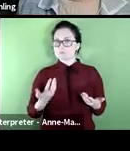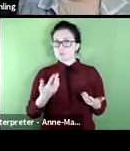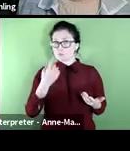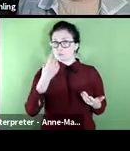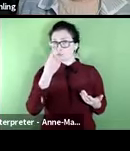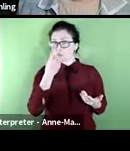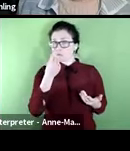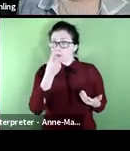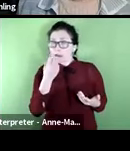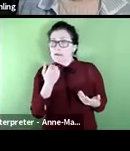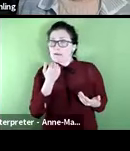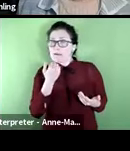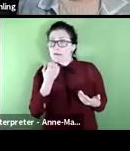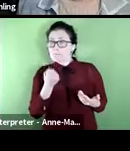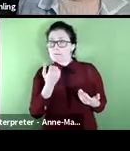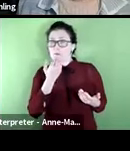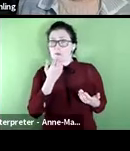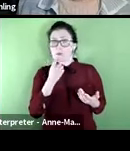wealth between